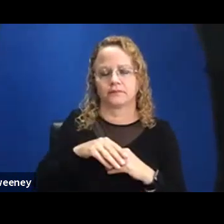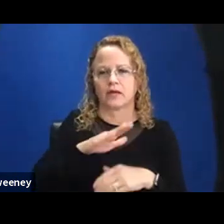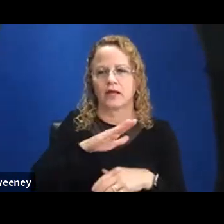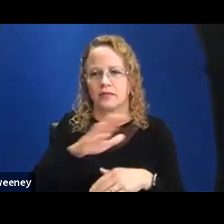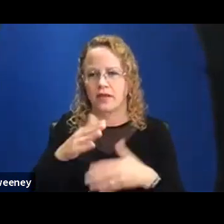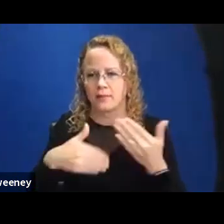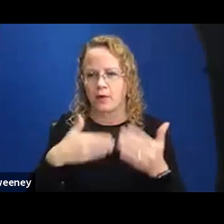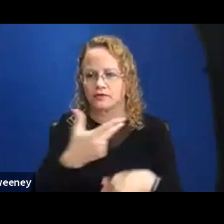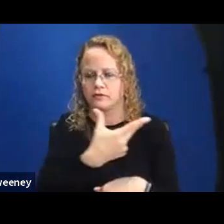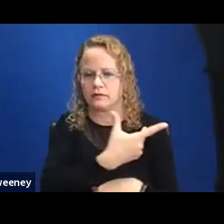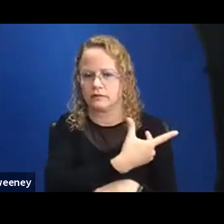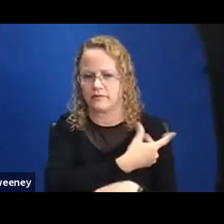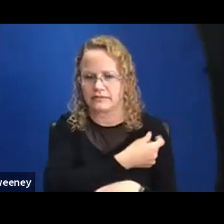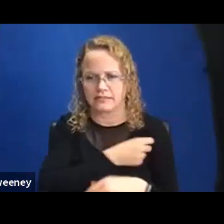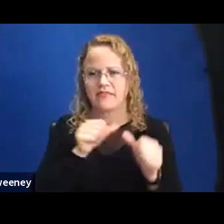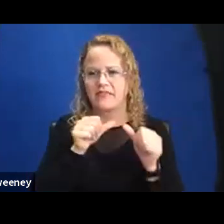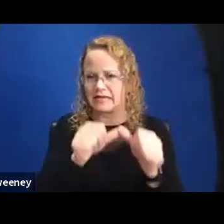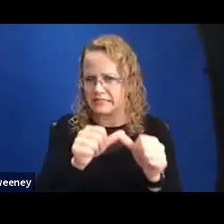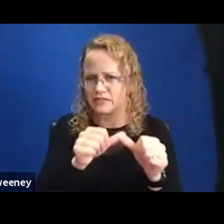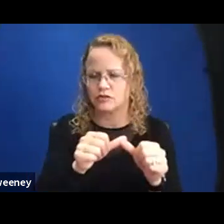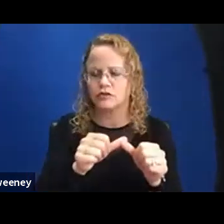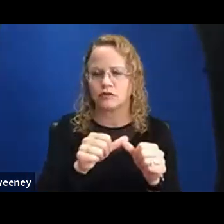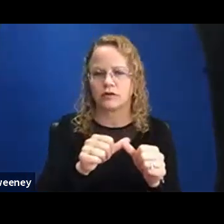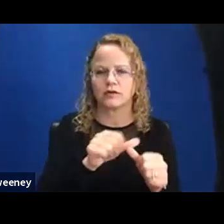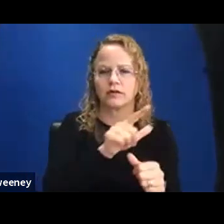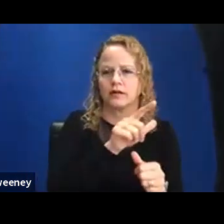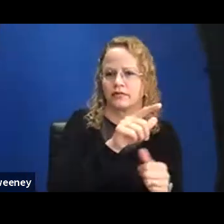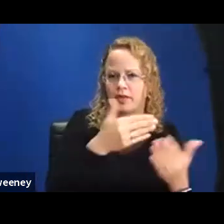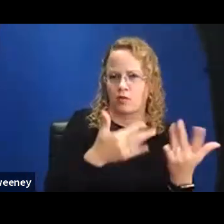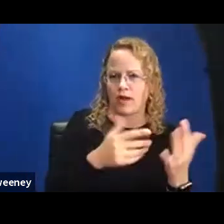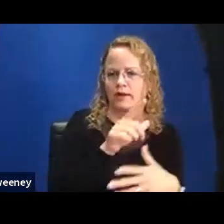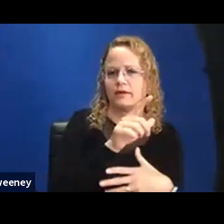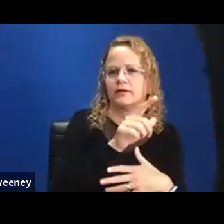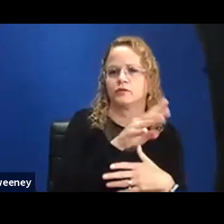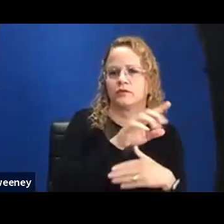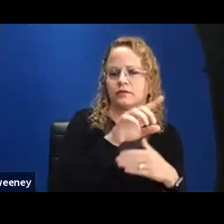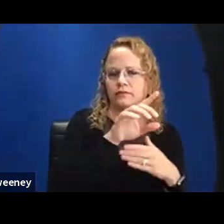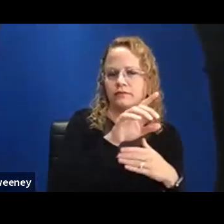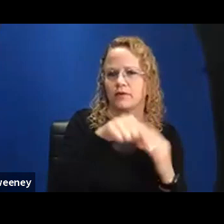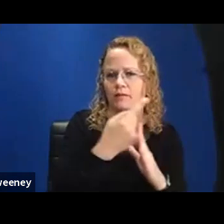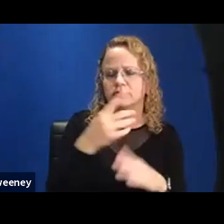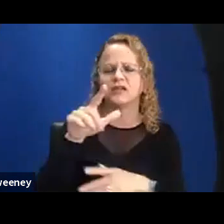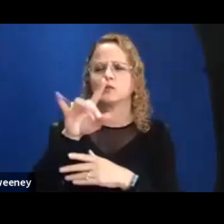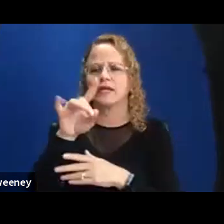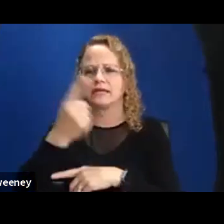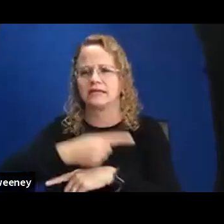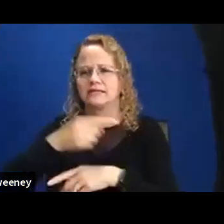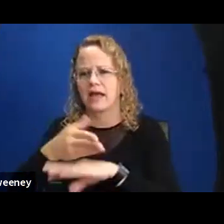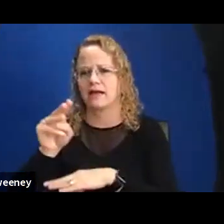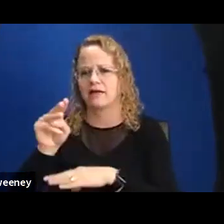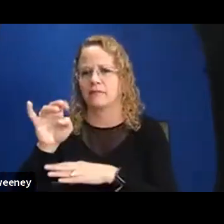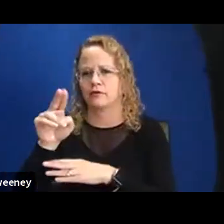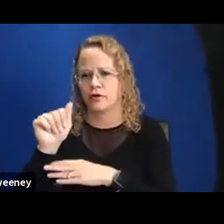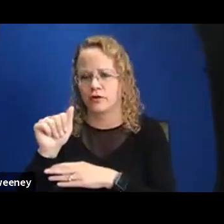vaccination remained intact, so they still waited 21 days with Pfizer and 28 days with Moderna, and then the 2 weeks after for